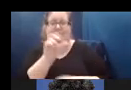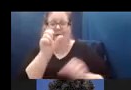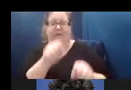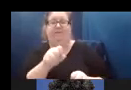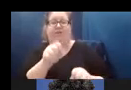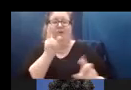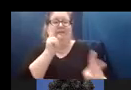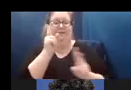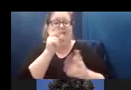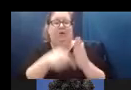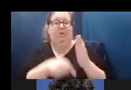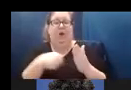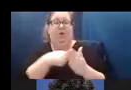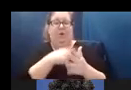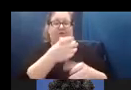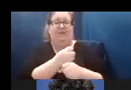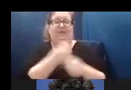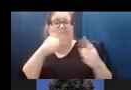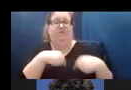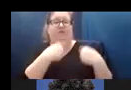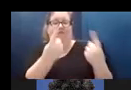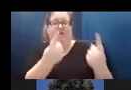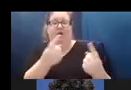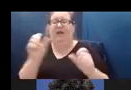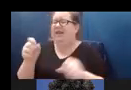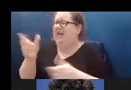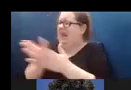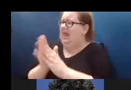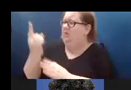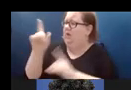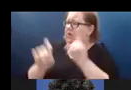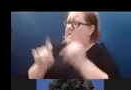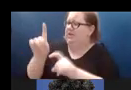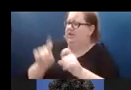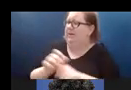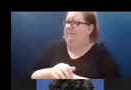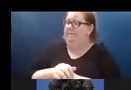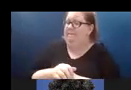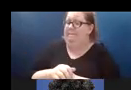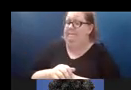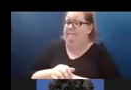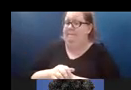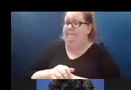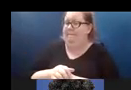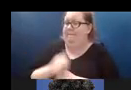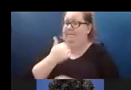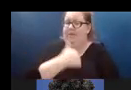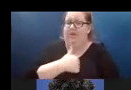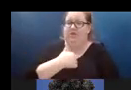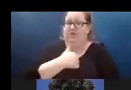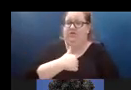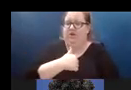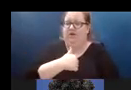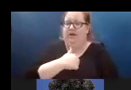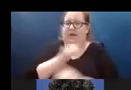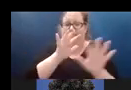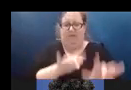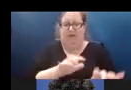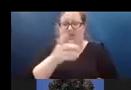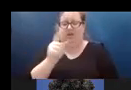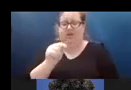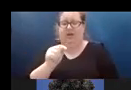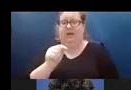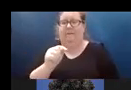can see what we've received so far. Could I ask one question? Sure. Sorry, I had put it in the chat, but just before we lose